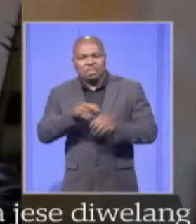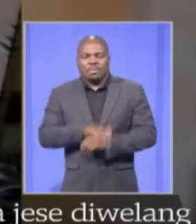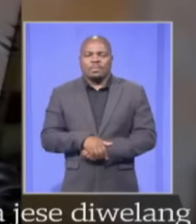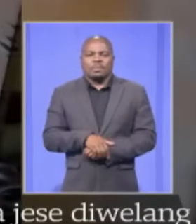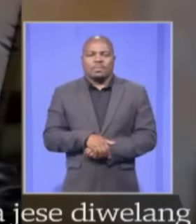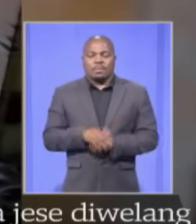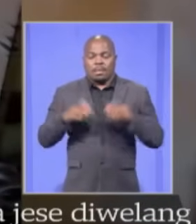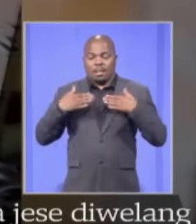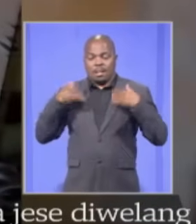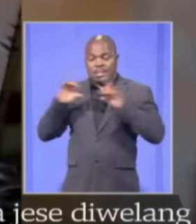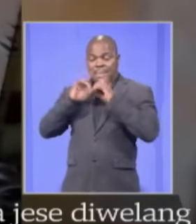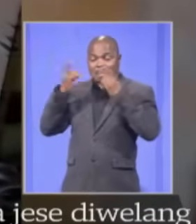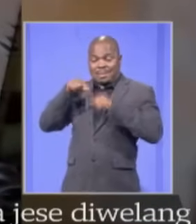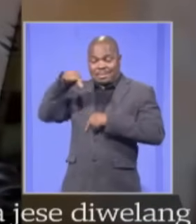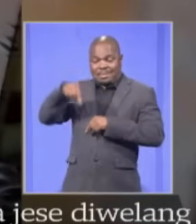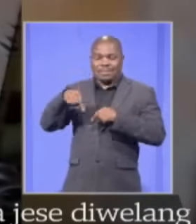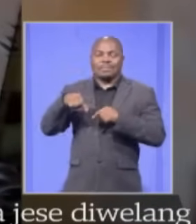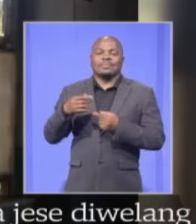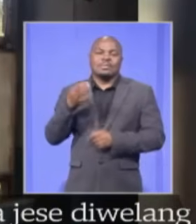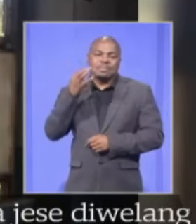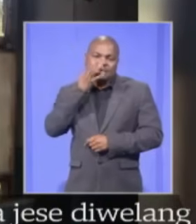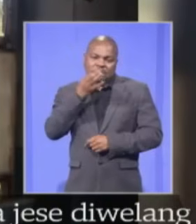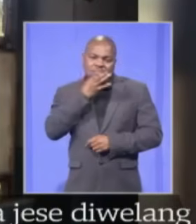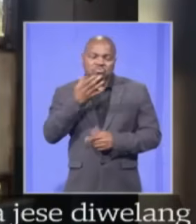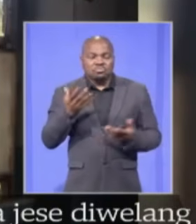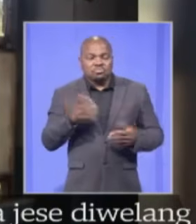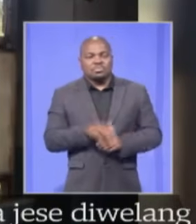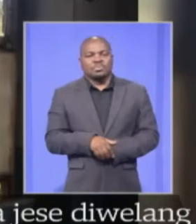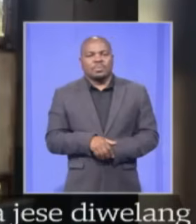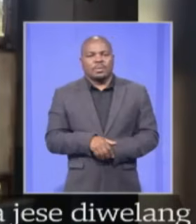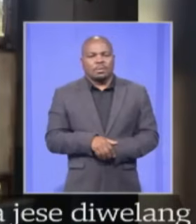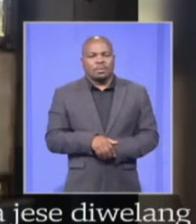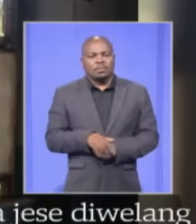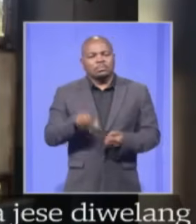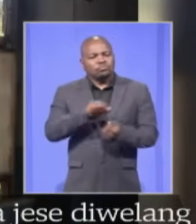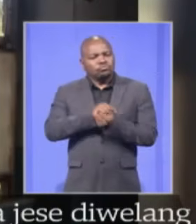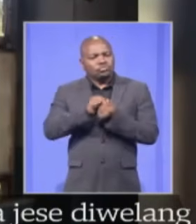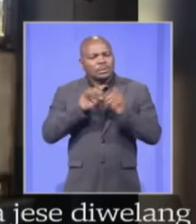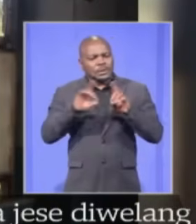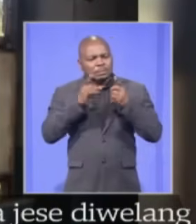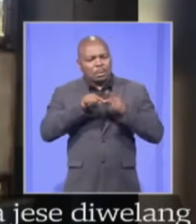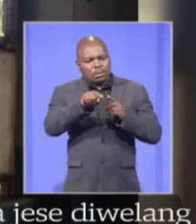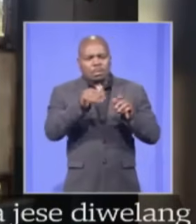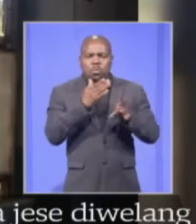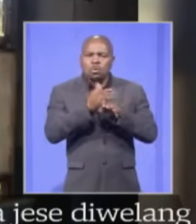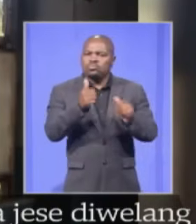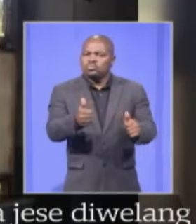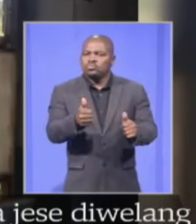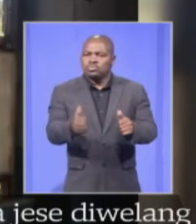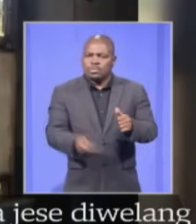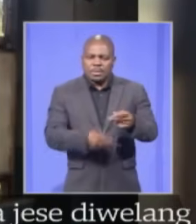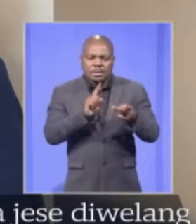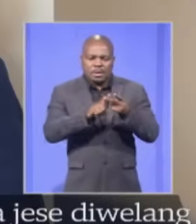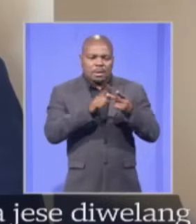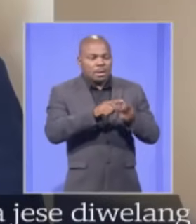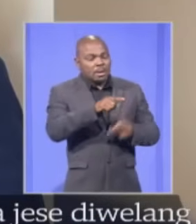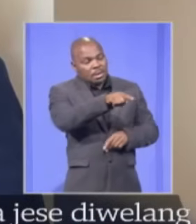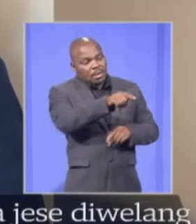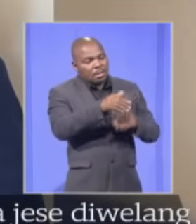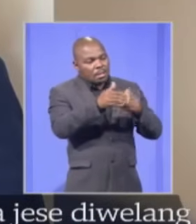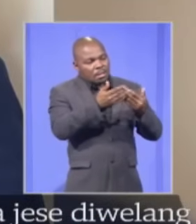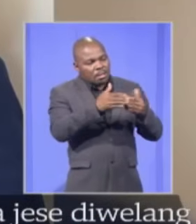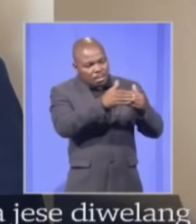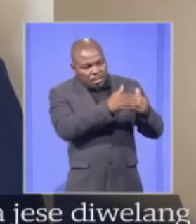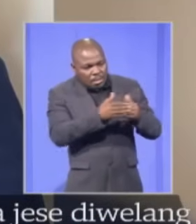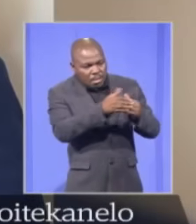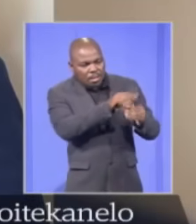pholo mo profenseng le buile seno. The laundry department is functional and continues to service patient care with